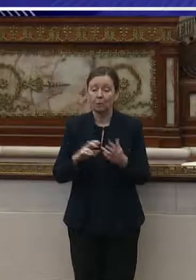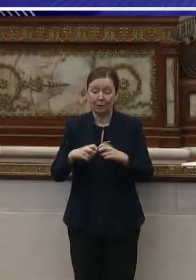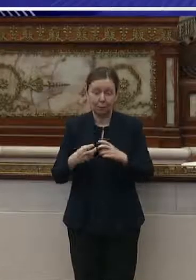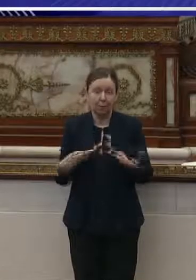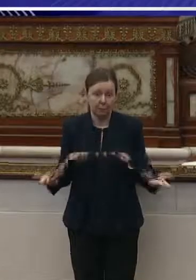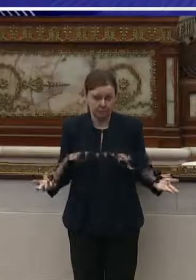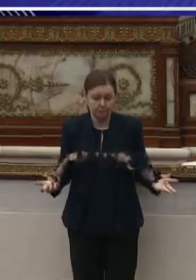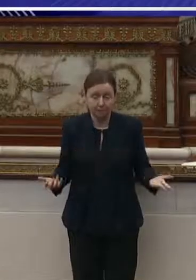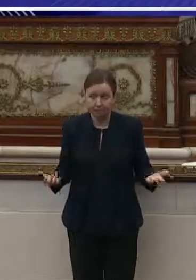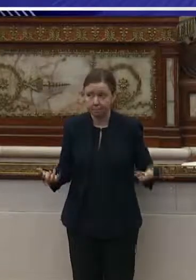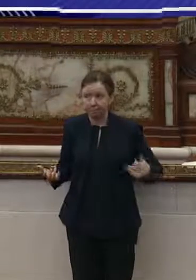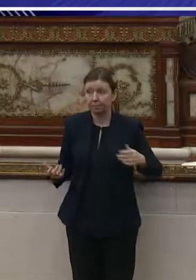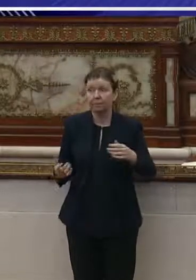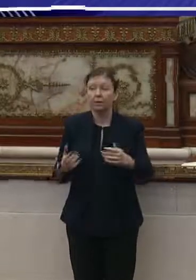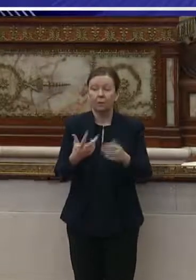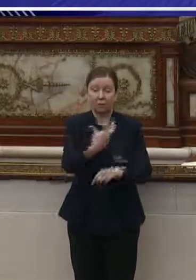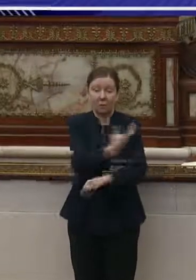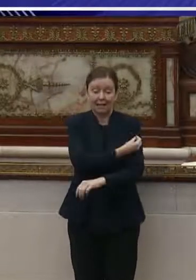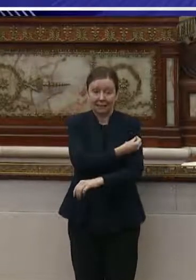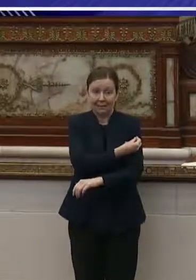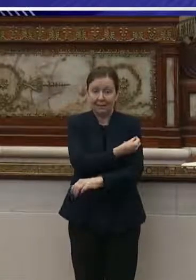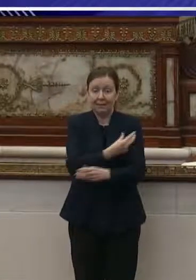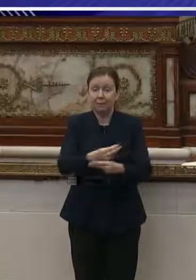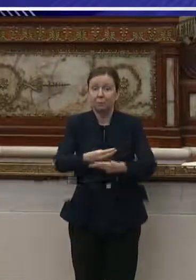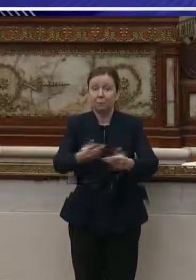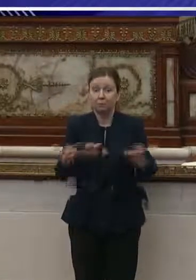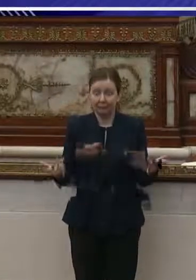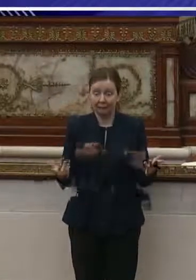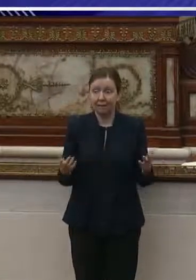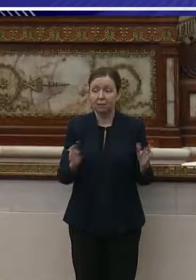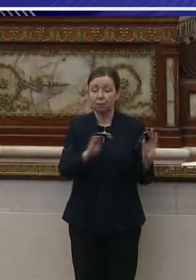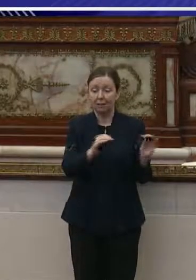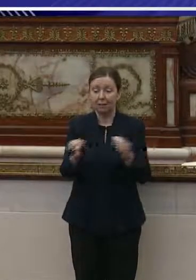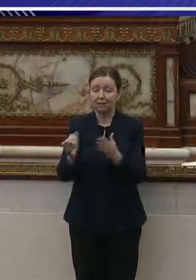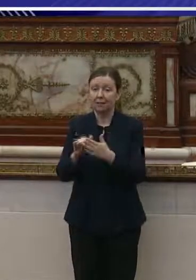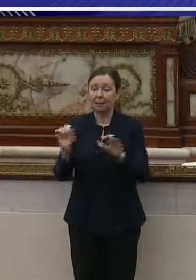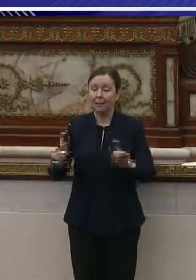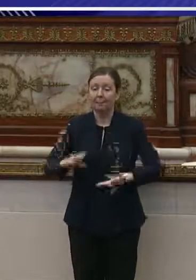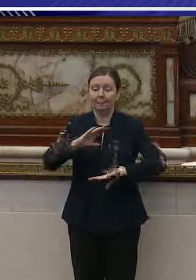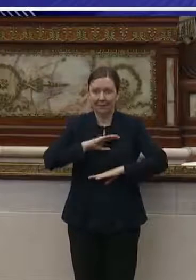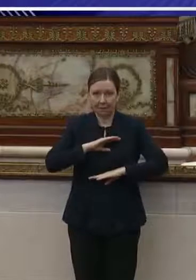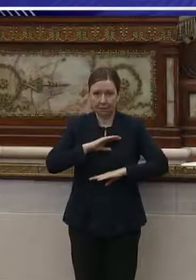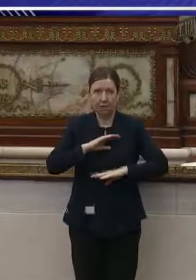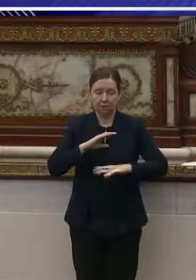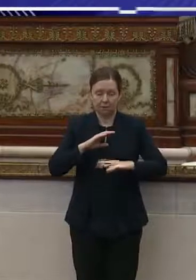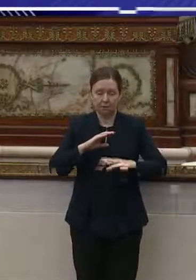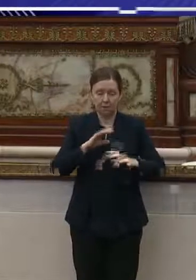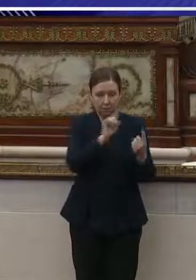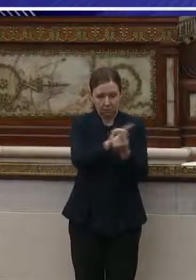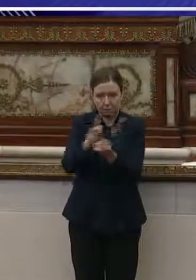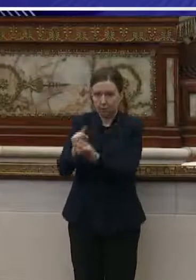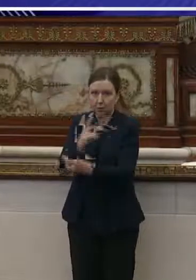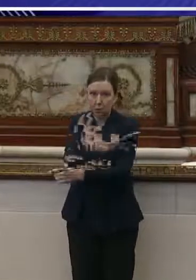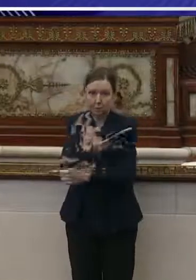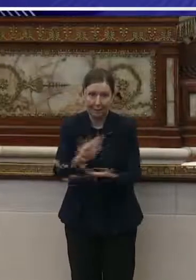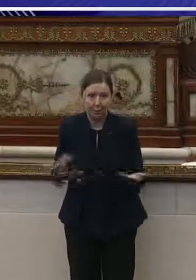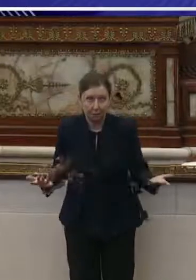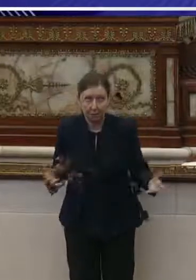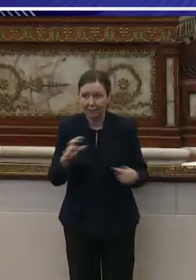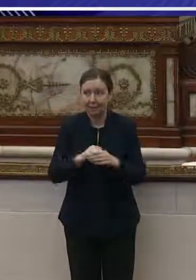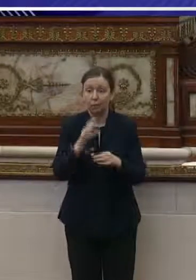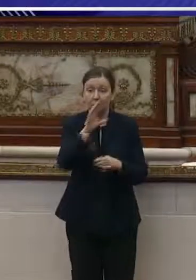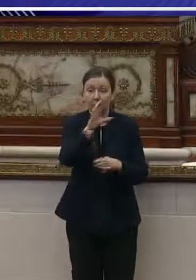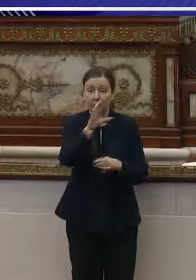criteria. So being provided to patients, and so that includes